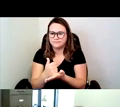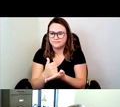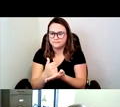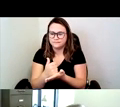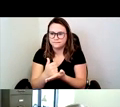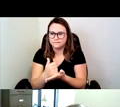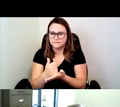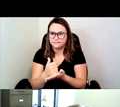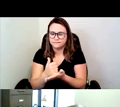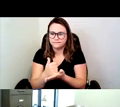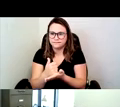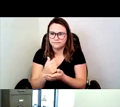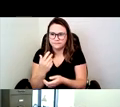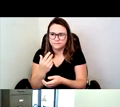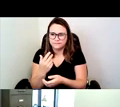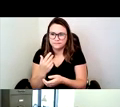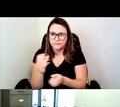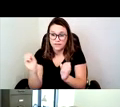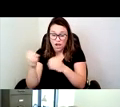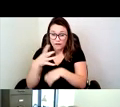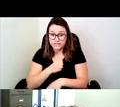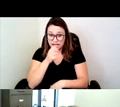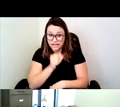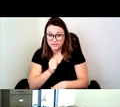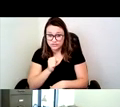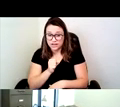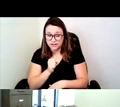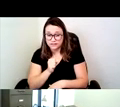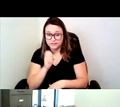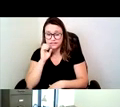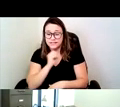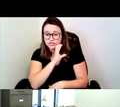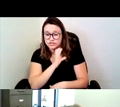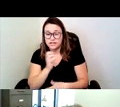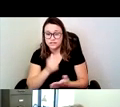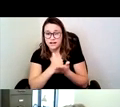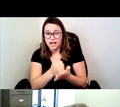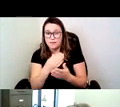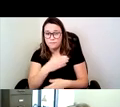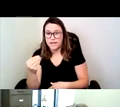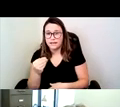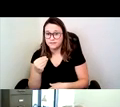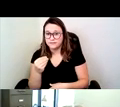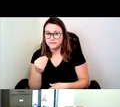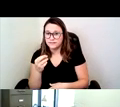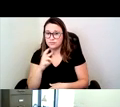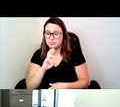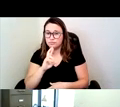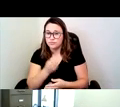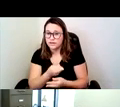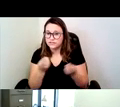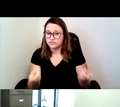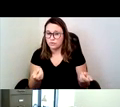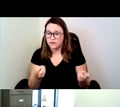The Office for Aging offers the Senior Health and Resource Partnership Project, or called the SHARP Project.